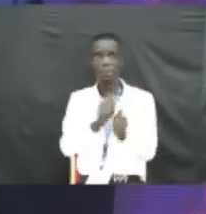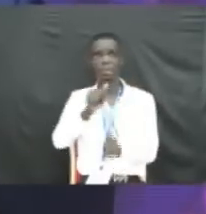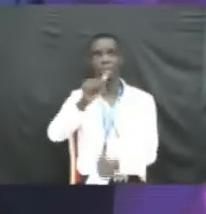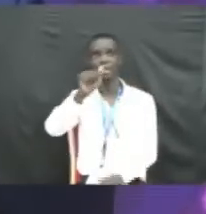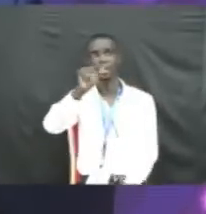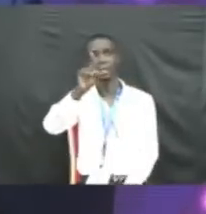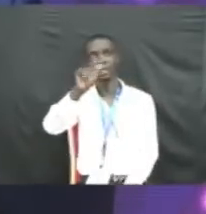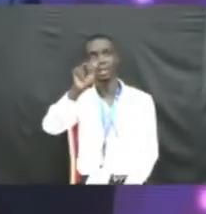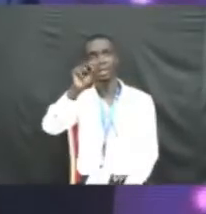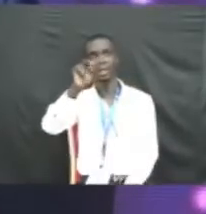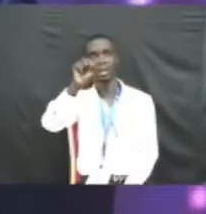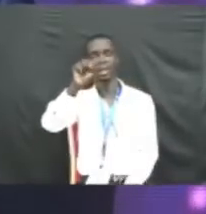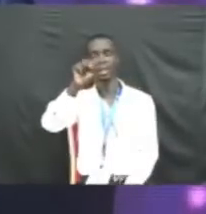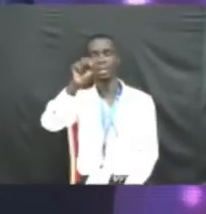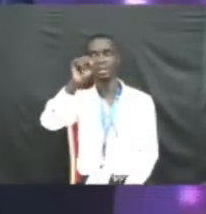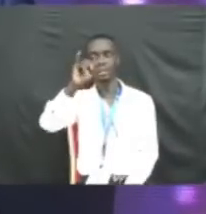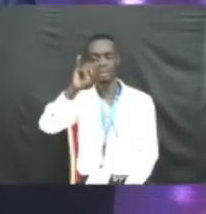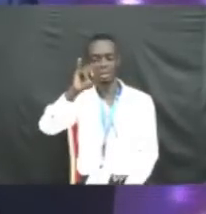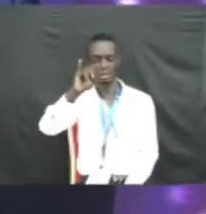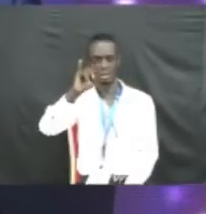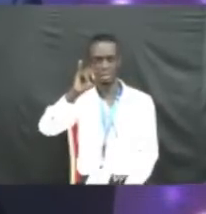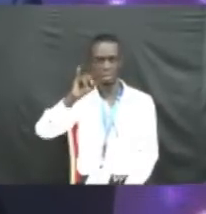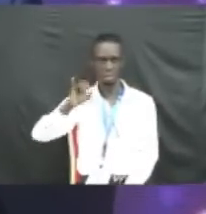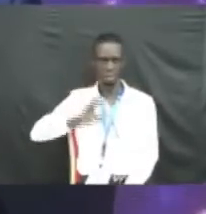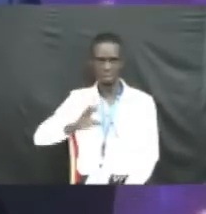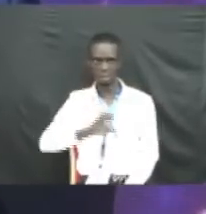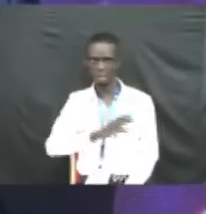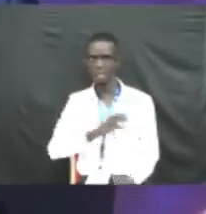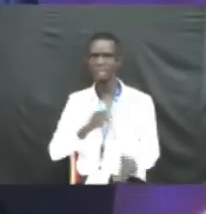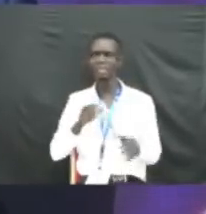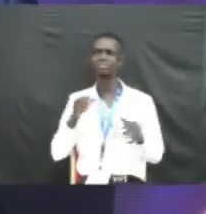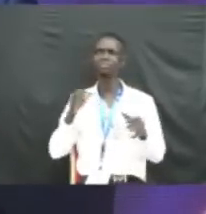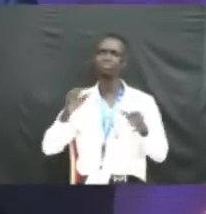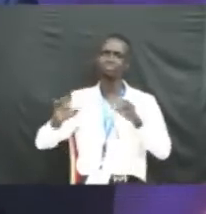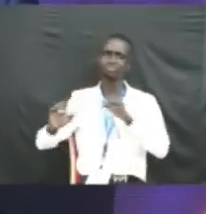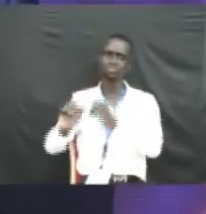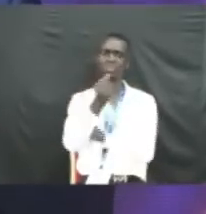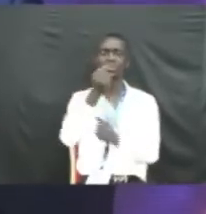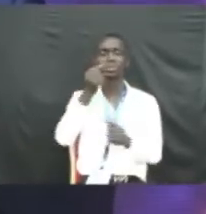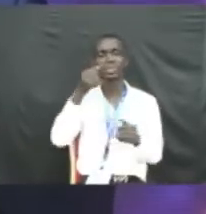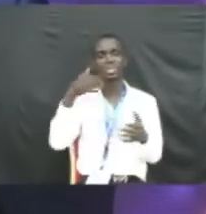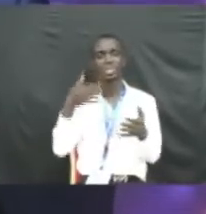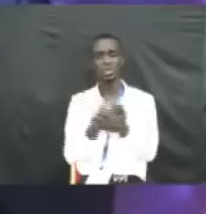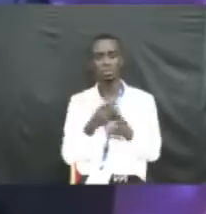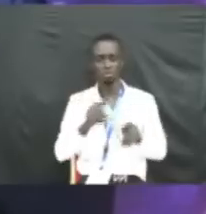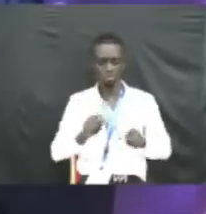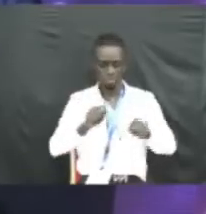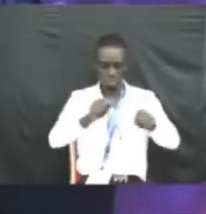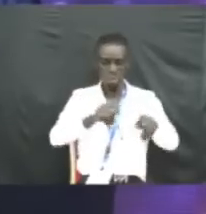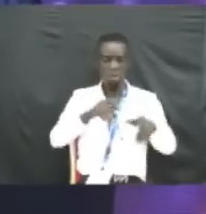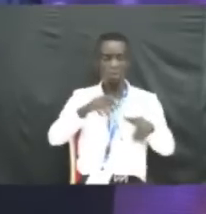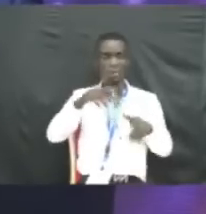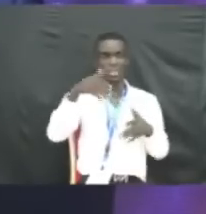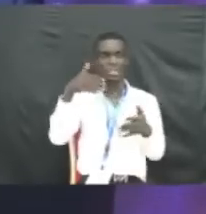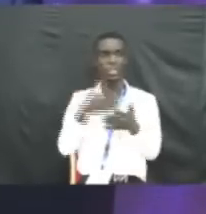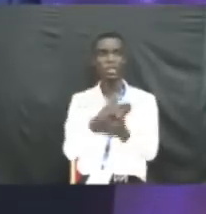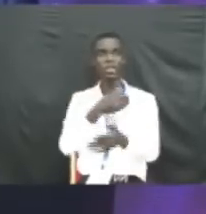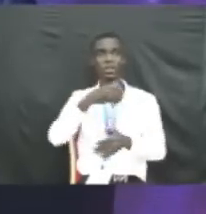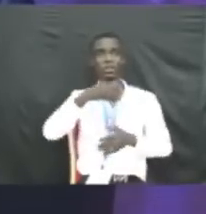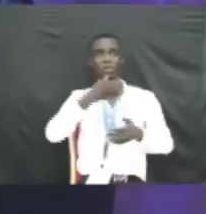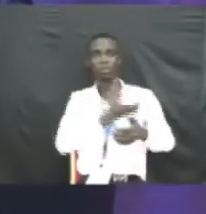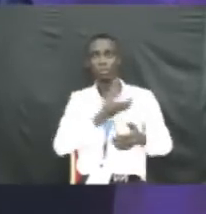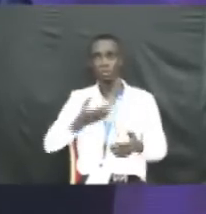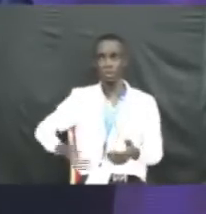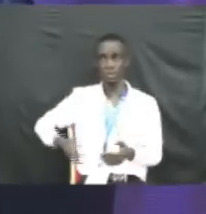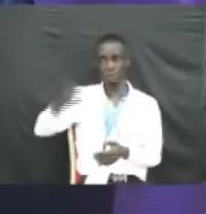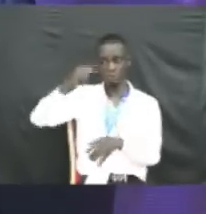Donasi traditional council champion the installation of a new Odicro for the Adansi Ambuana traditional